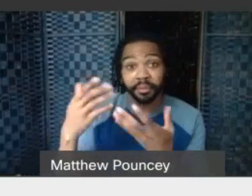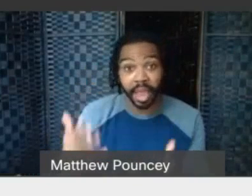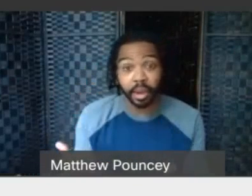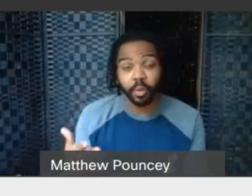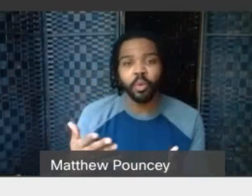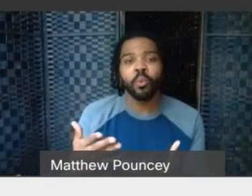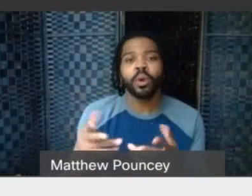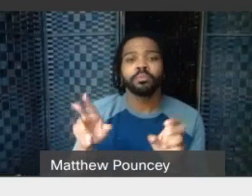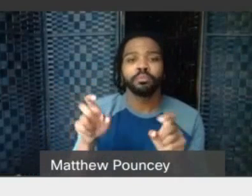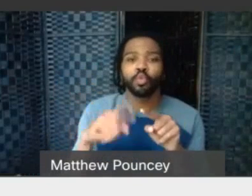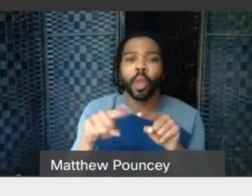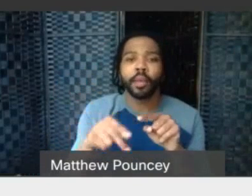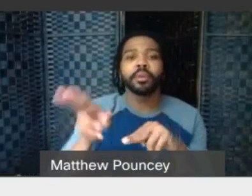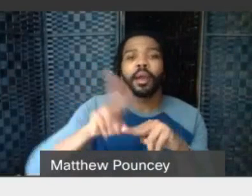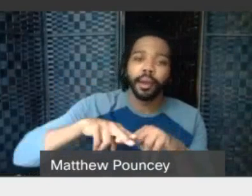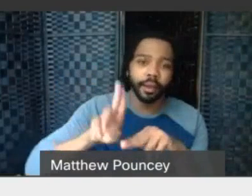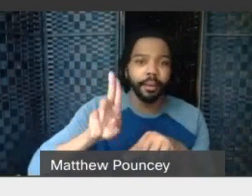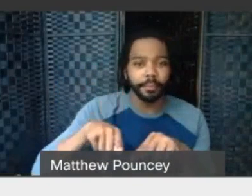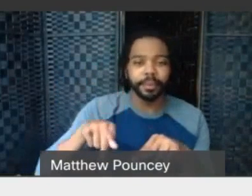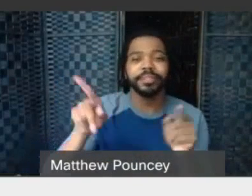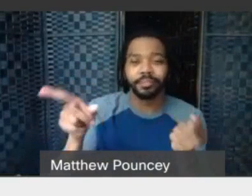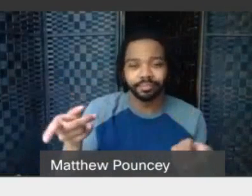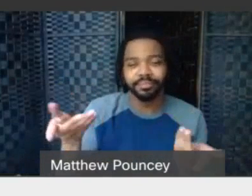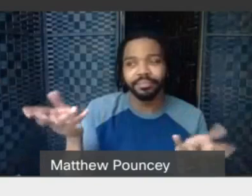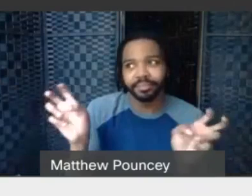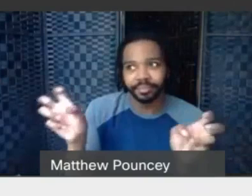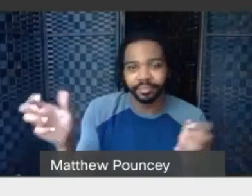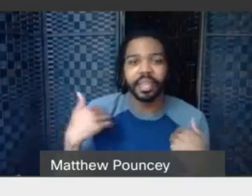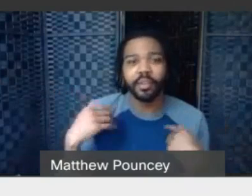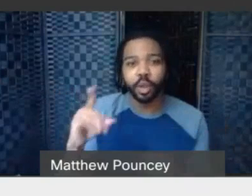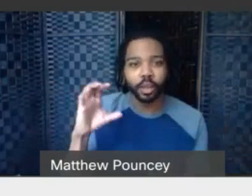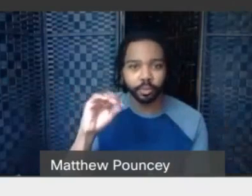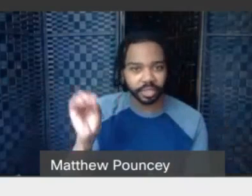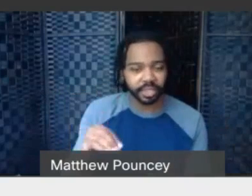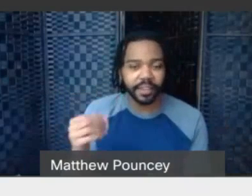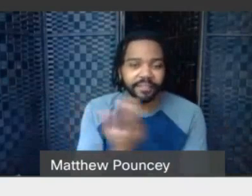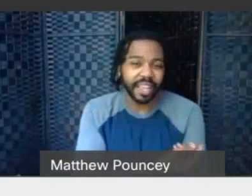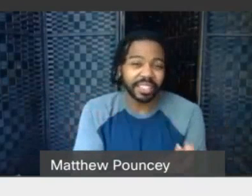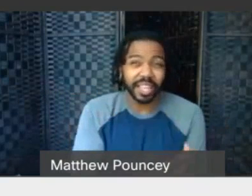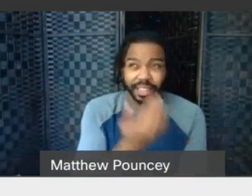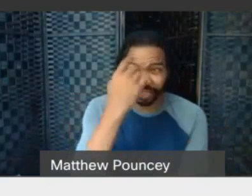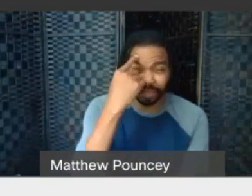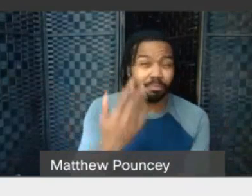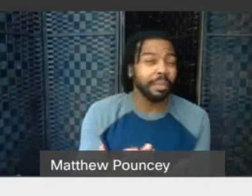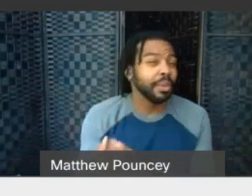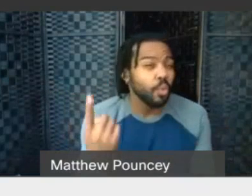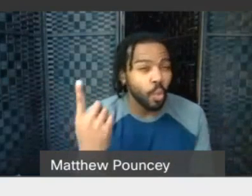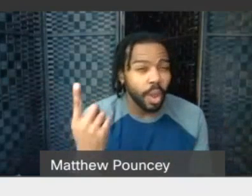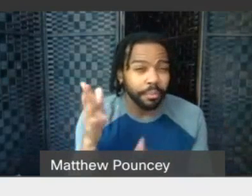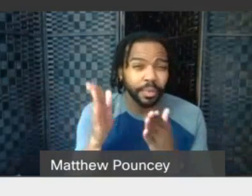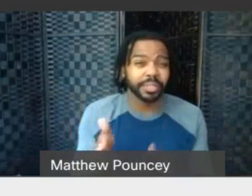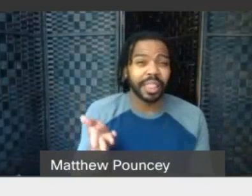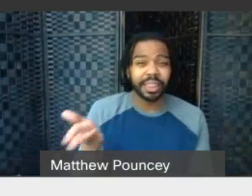up to having 100% of their staff vaccinated. I know that they had a very small, maybe one person who could not